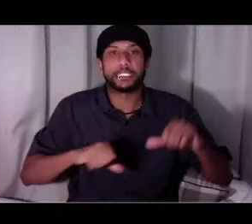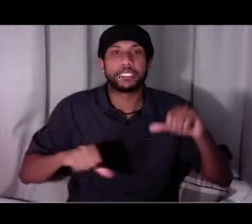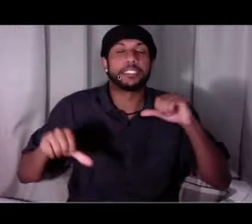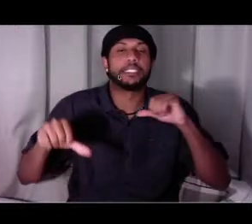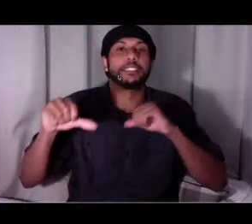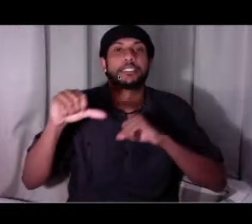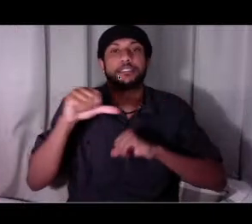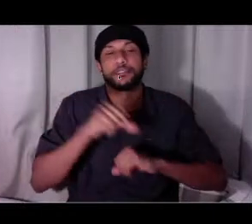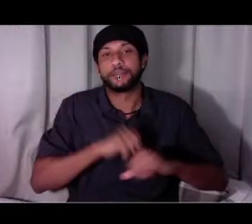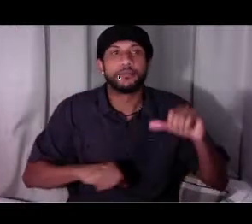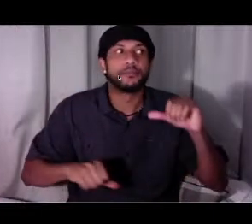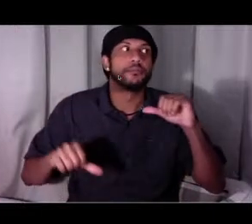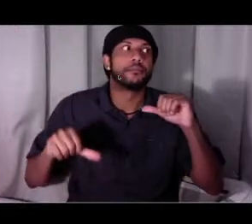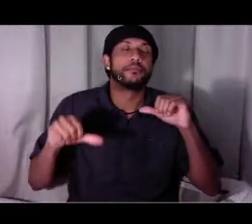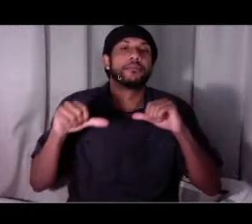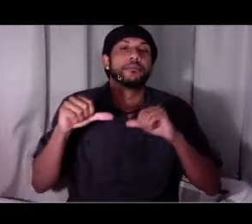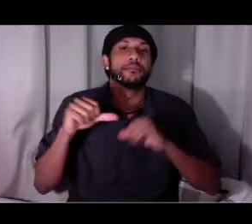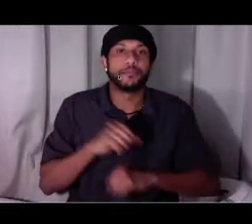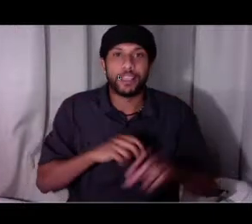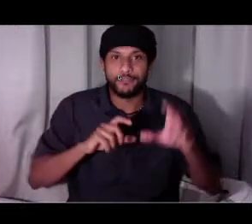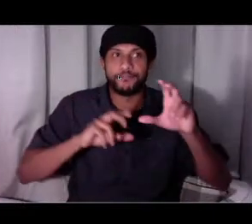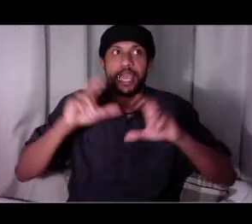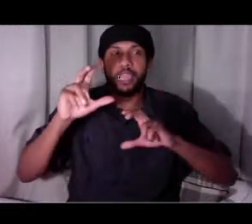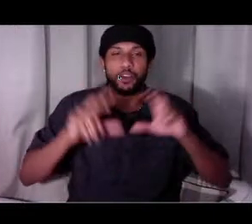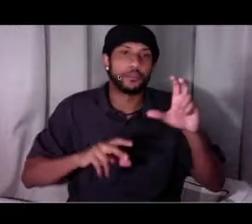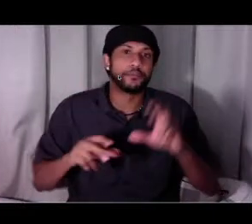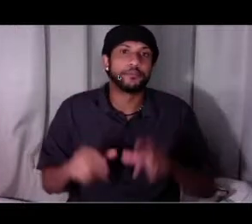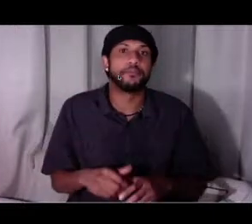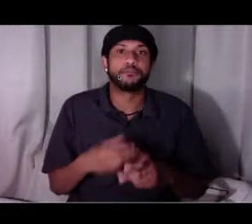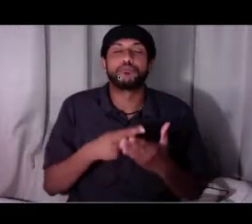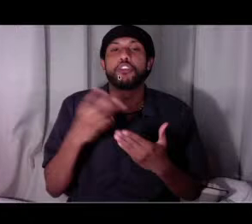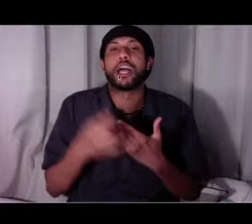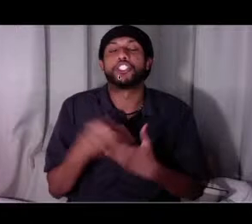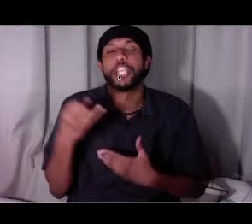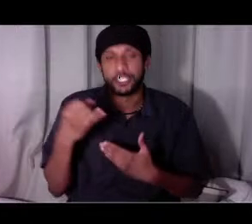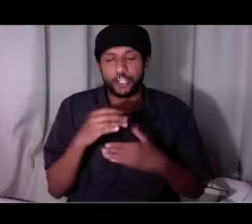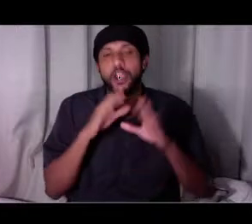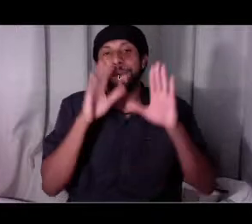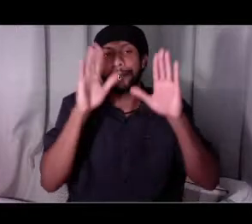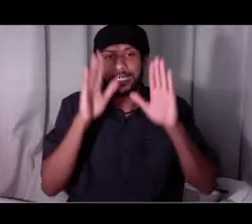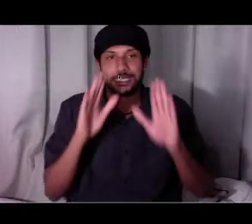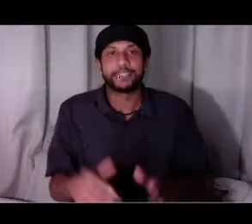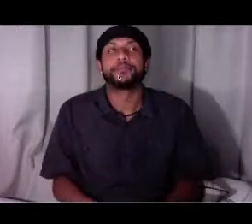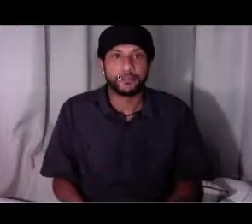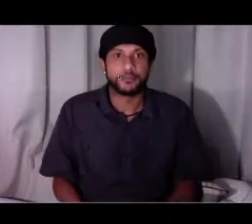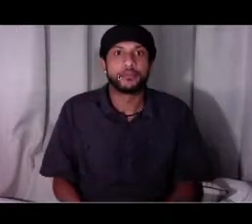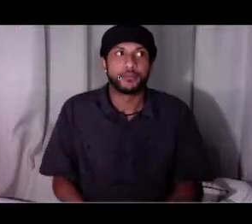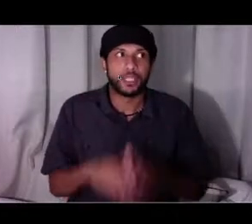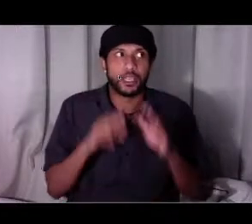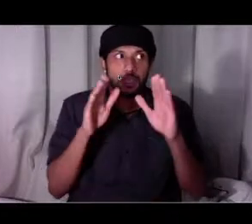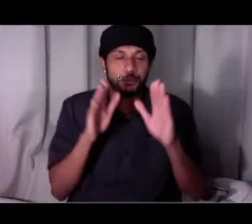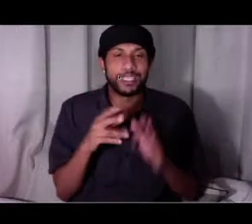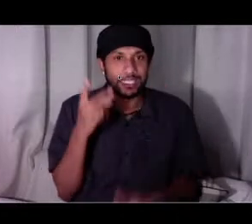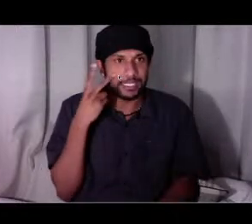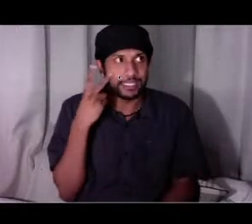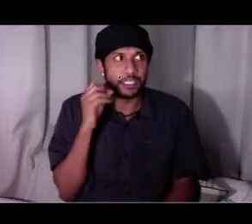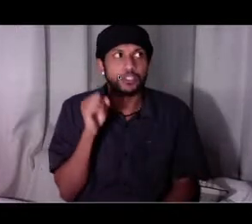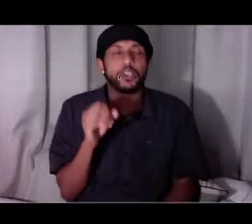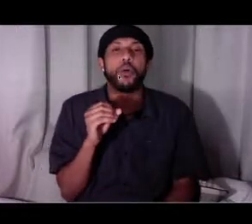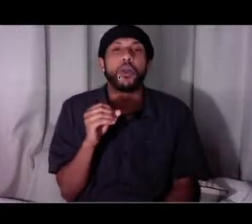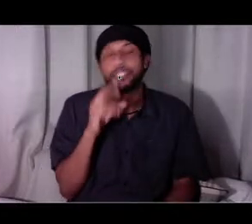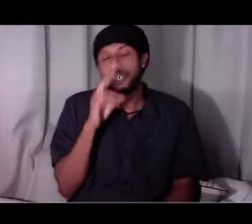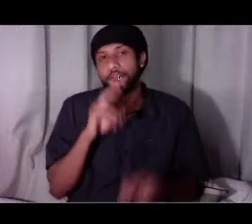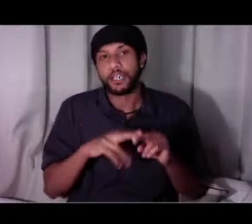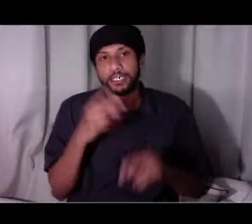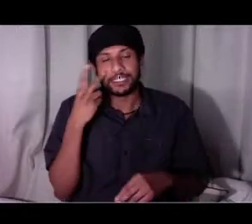science uh Fair uh projects are amazing uh amazing to see so it's fun